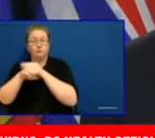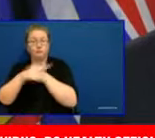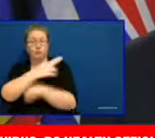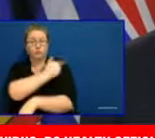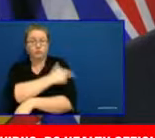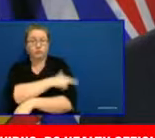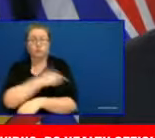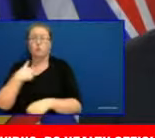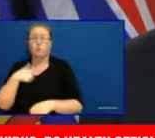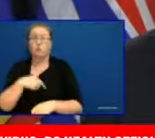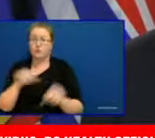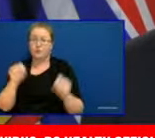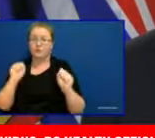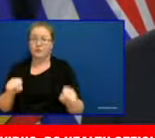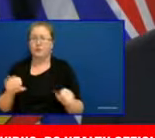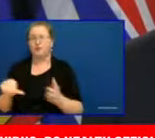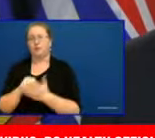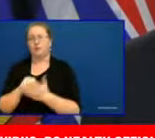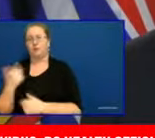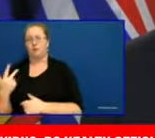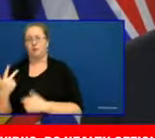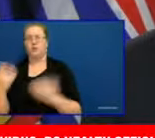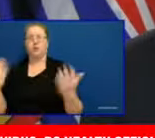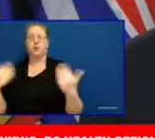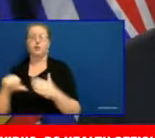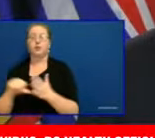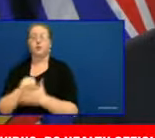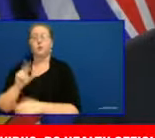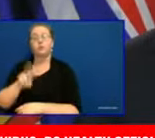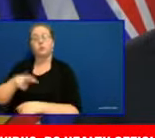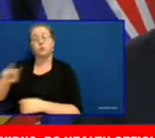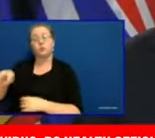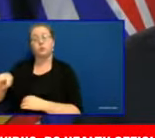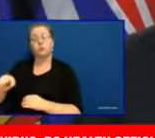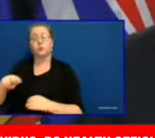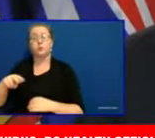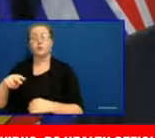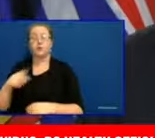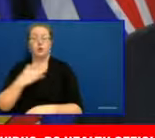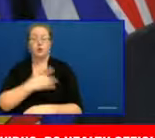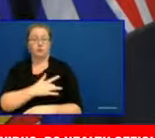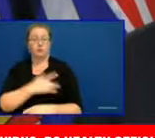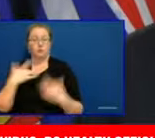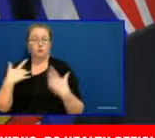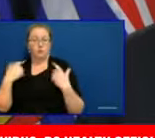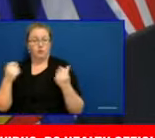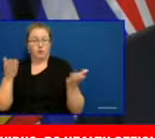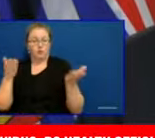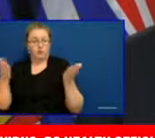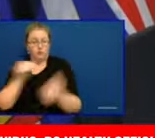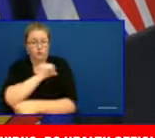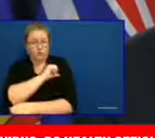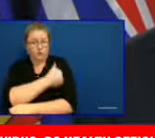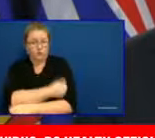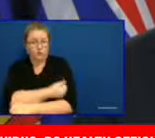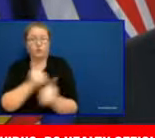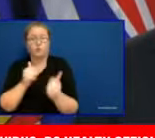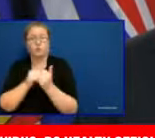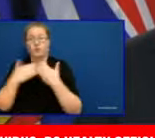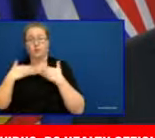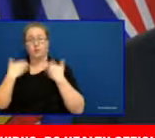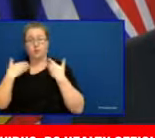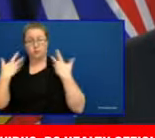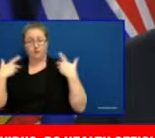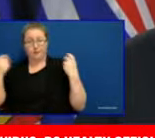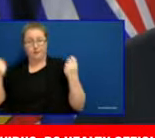hospital access measures if required. That's from page 3. And finally, from page 22, that the Provincial Health Services Authority, working with the Ministry of